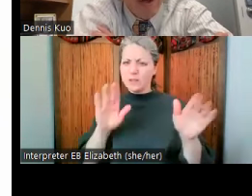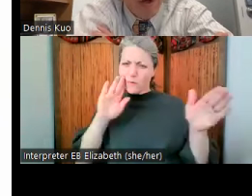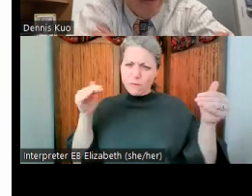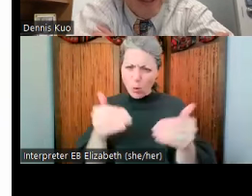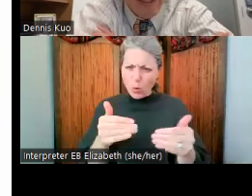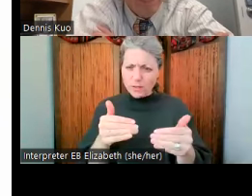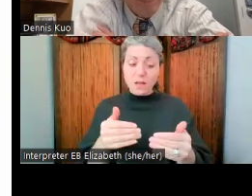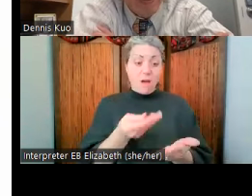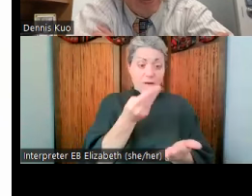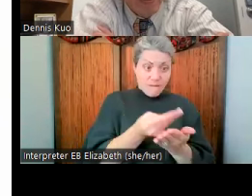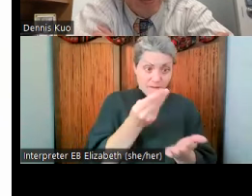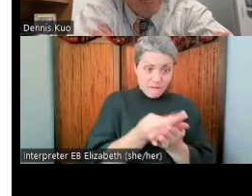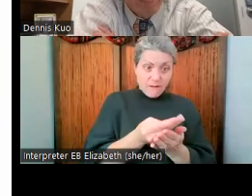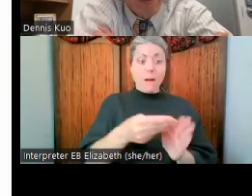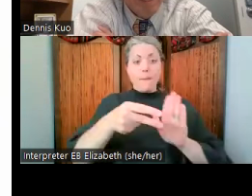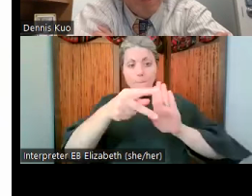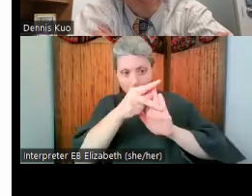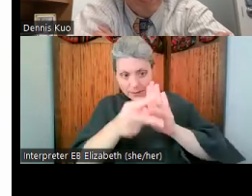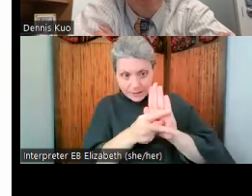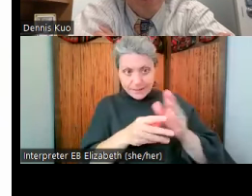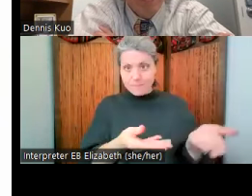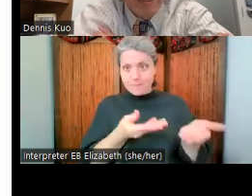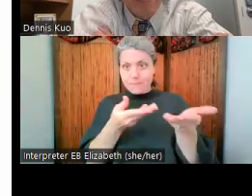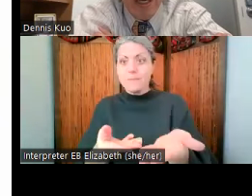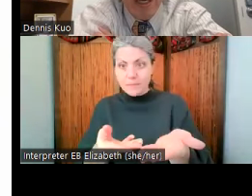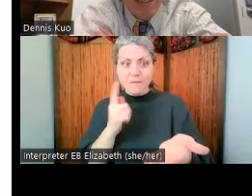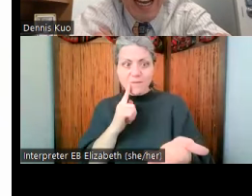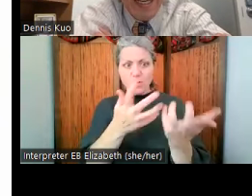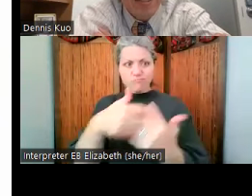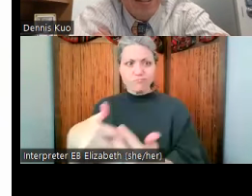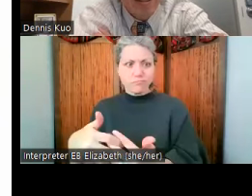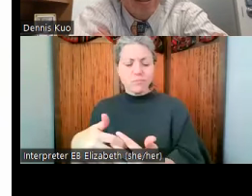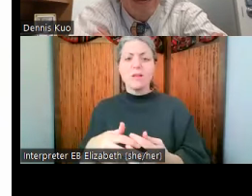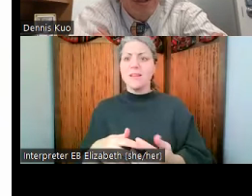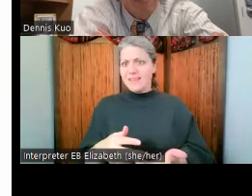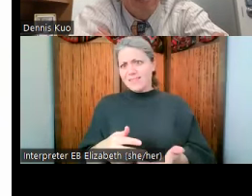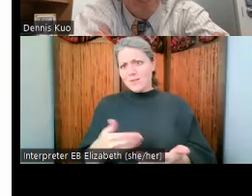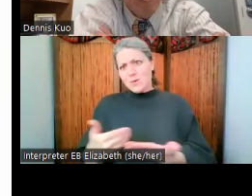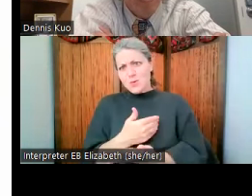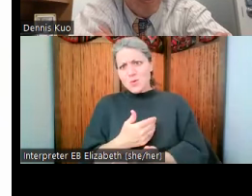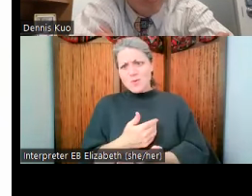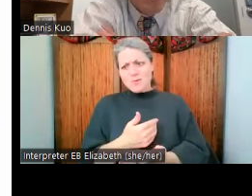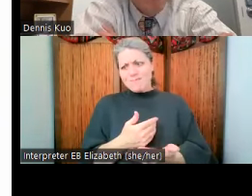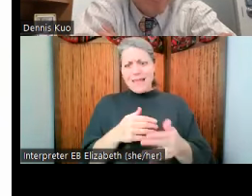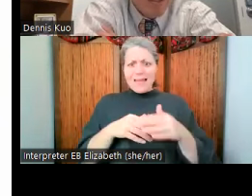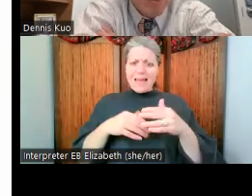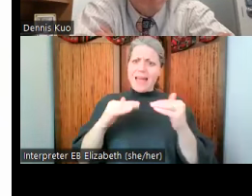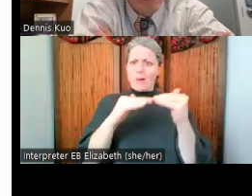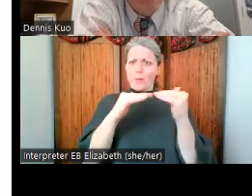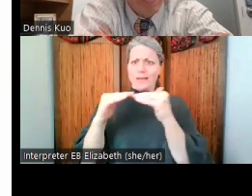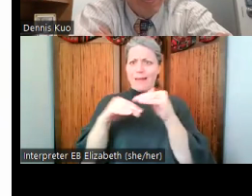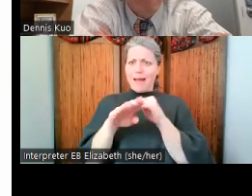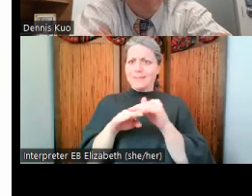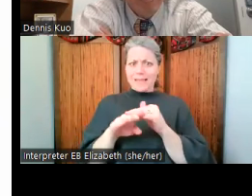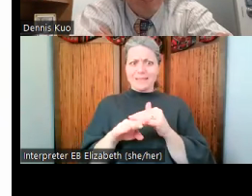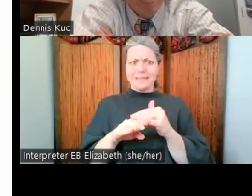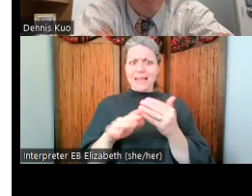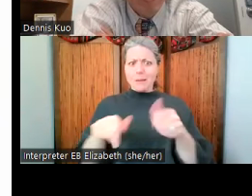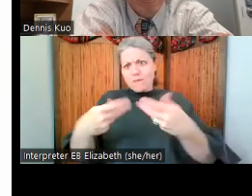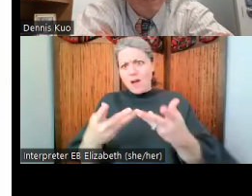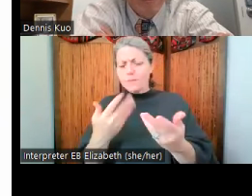with over the next 15 years. So it really provides a new lens of equity, access, and life to the framework of systems of care, and it